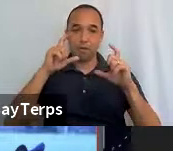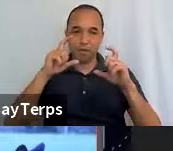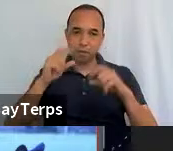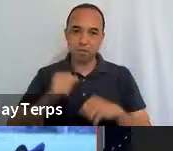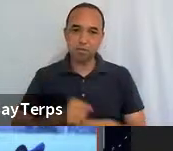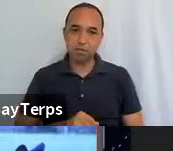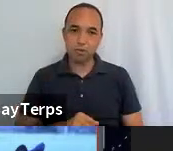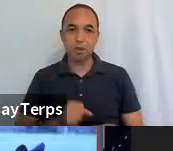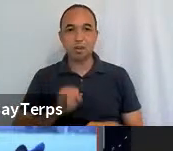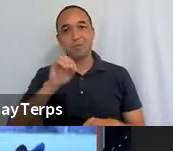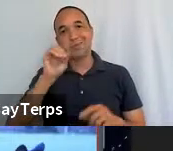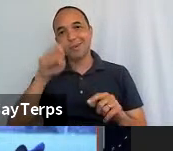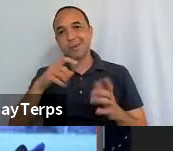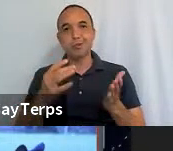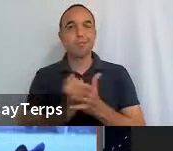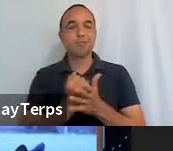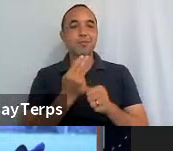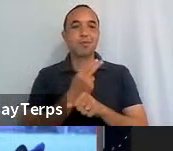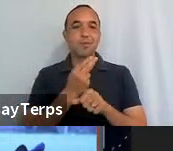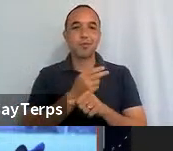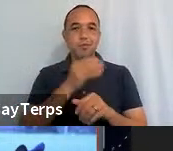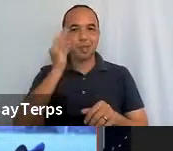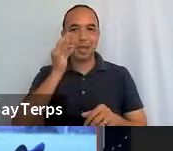Alex. No. Sorry.